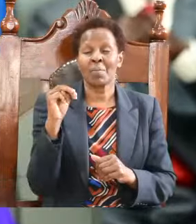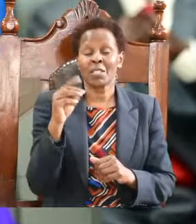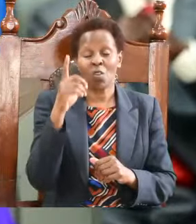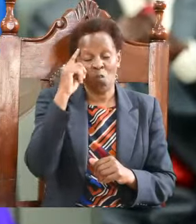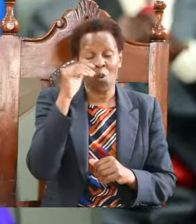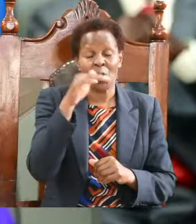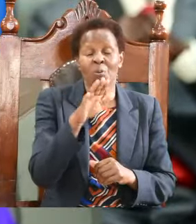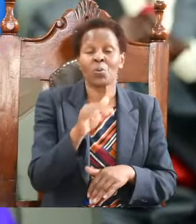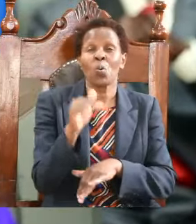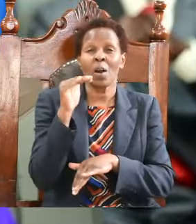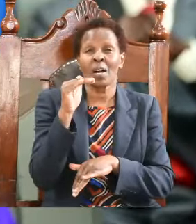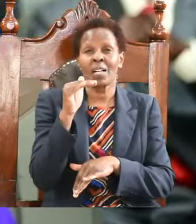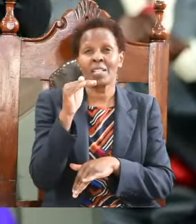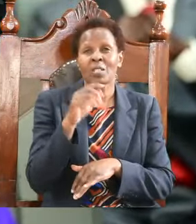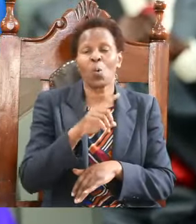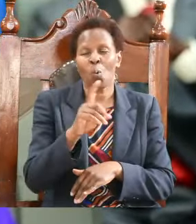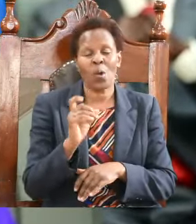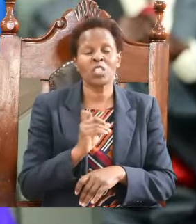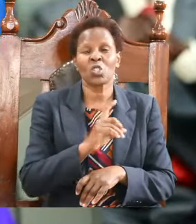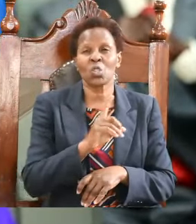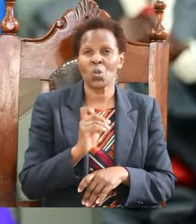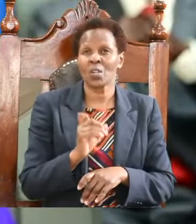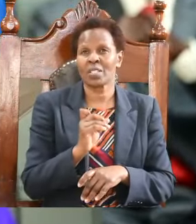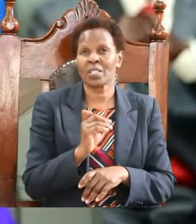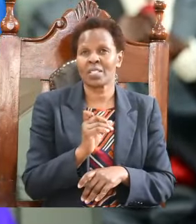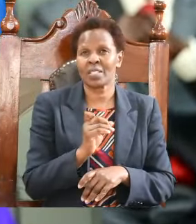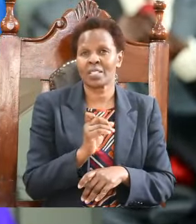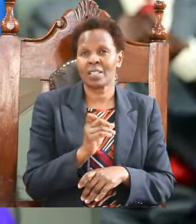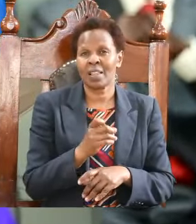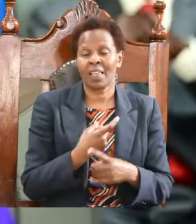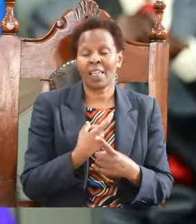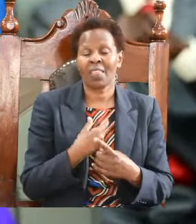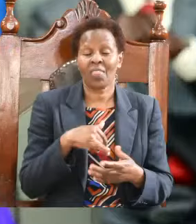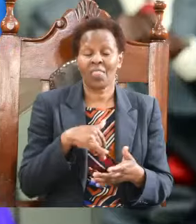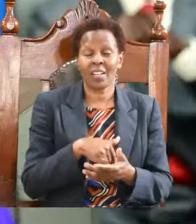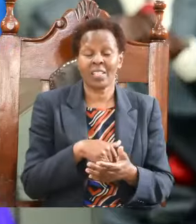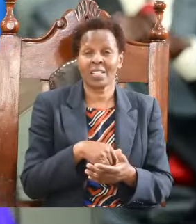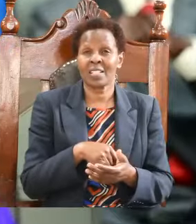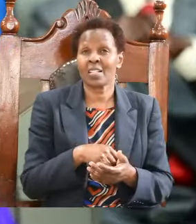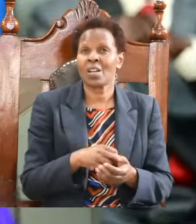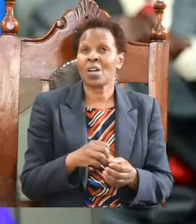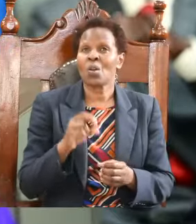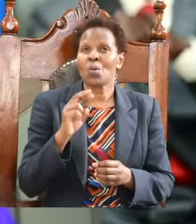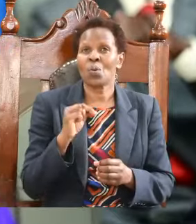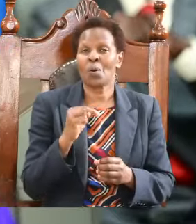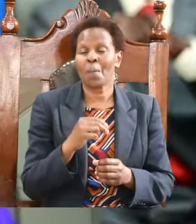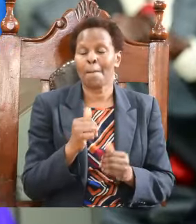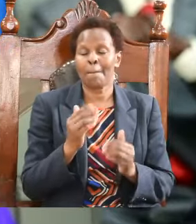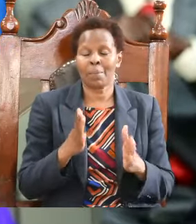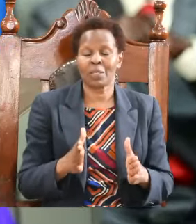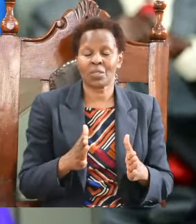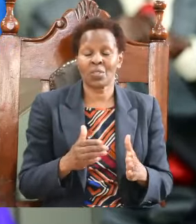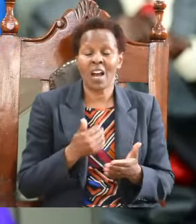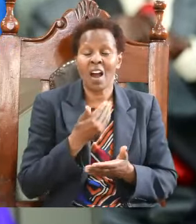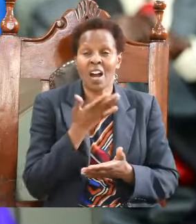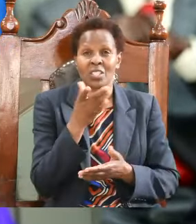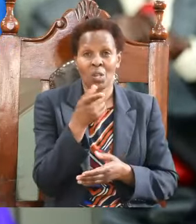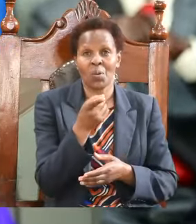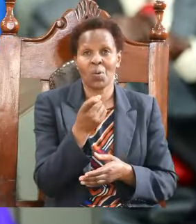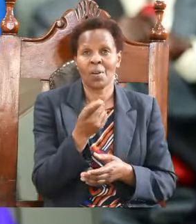have been asking there and no one has been answering. You have an opportunity. So it is a great